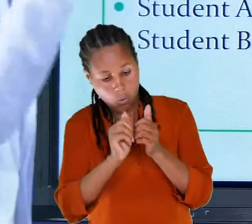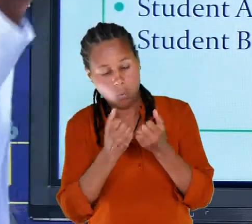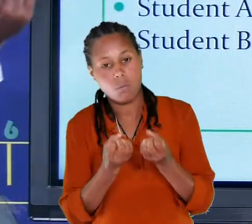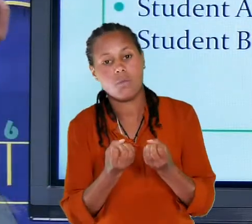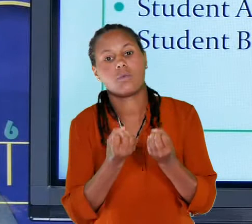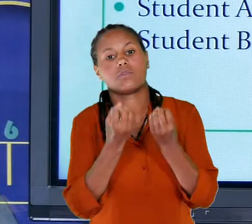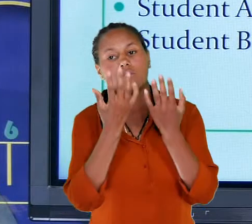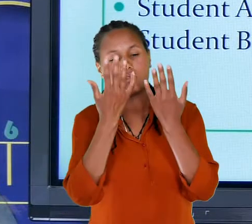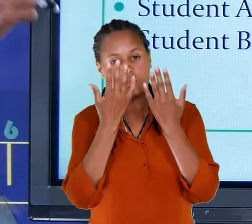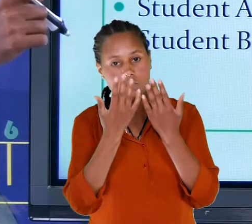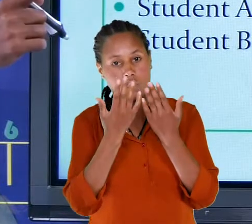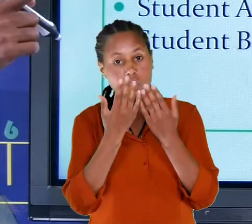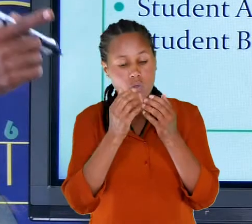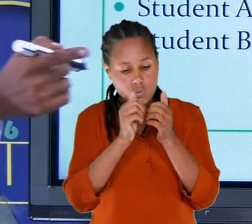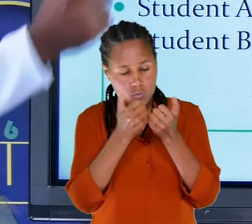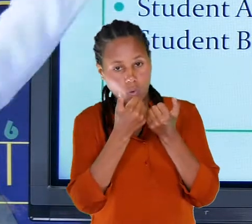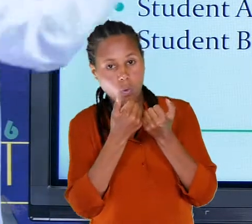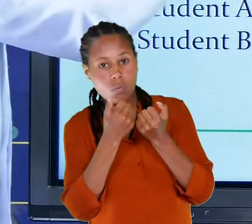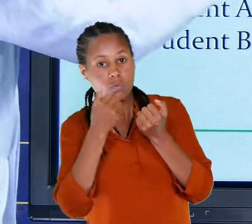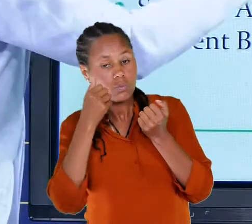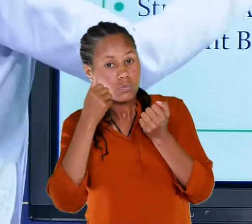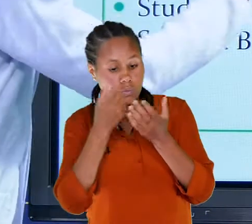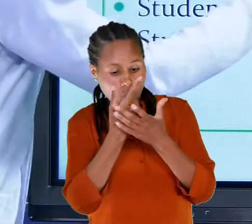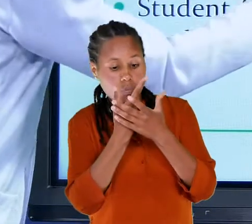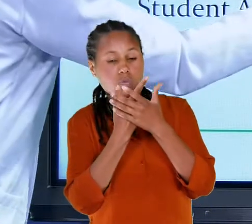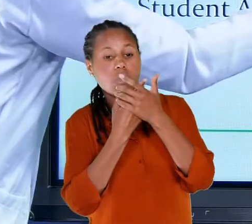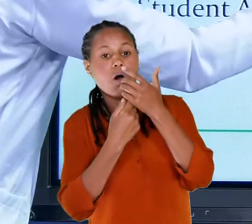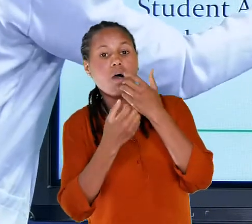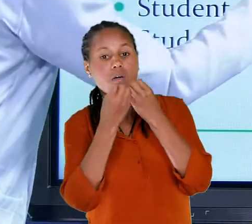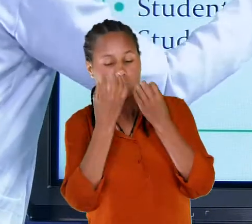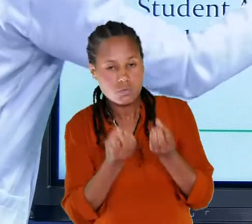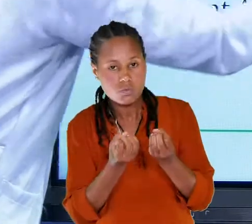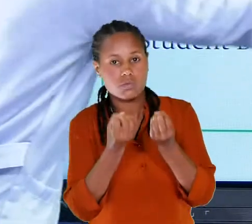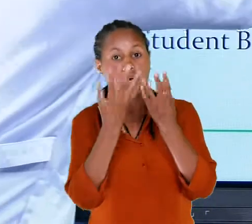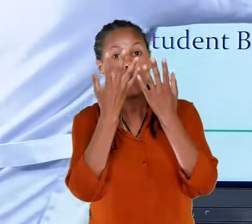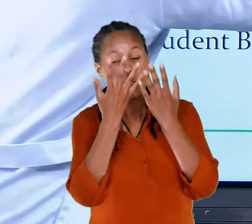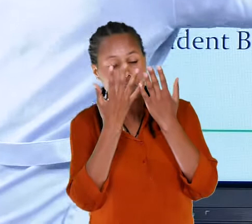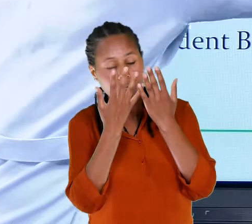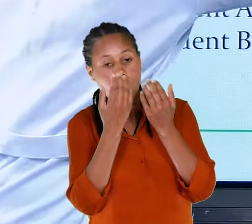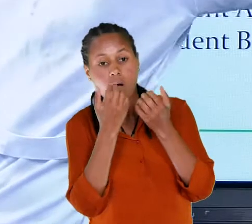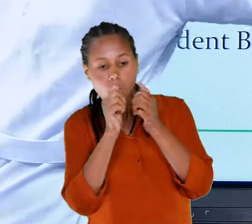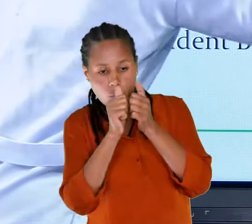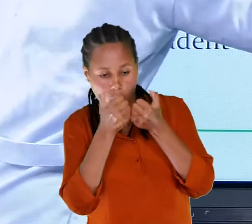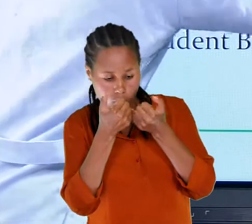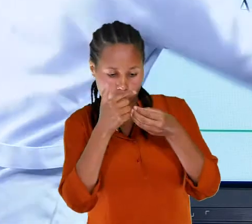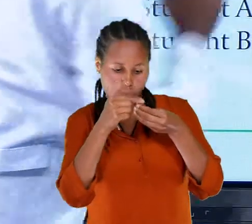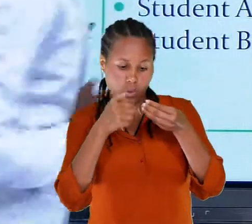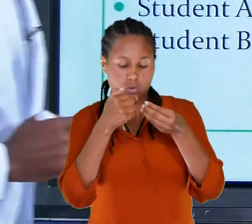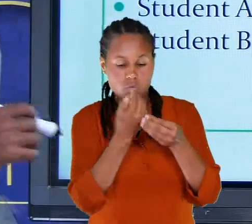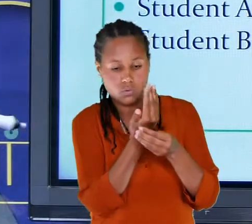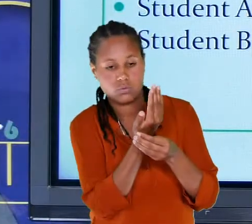about plural and the singular, just we are asking about quantity of